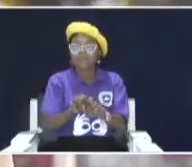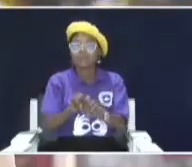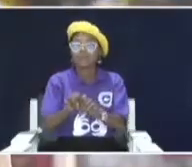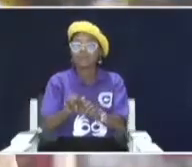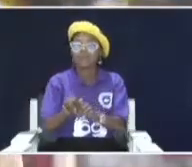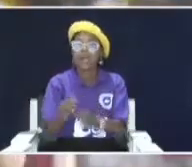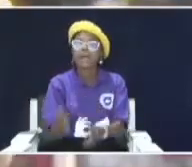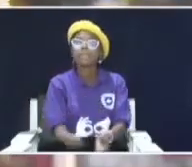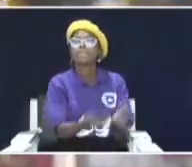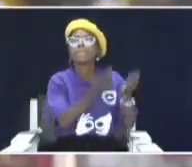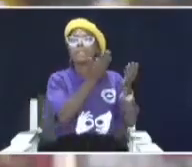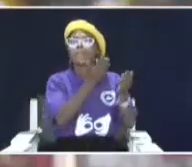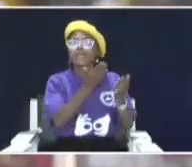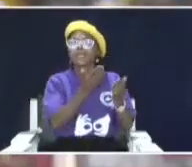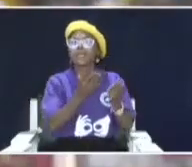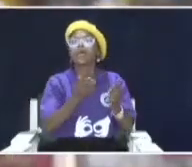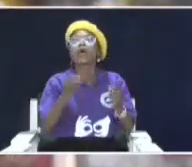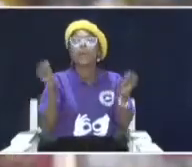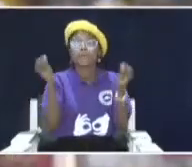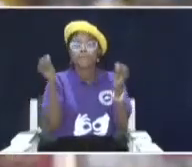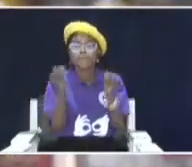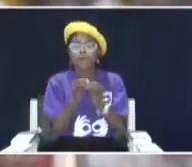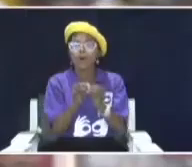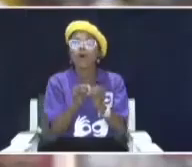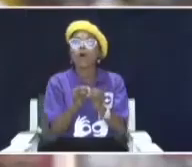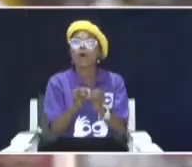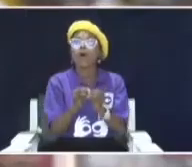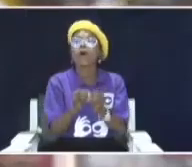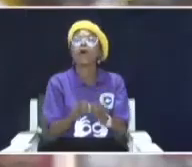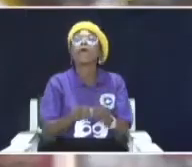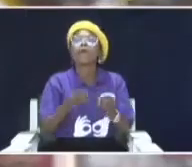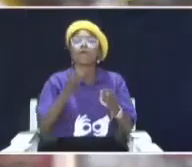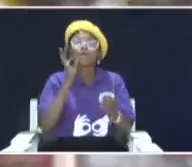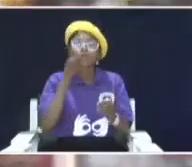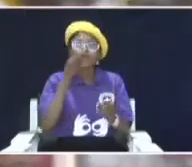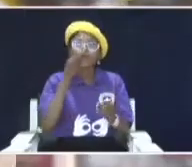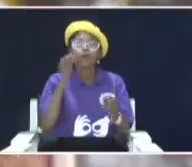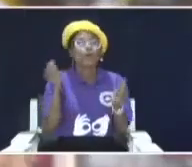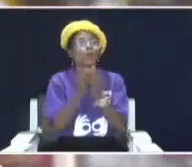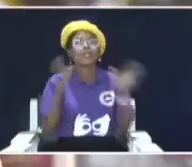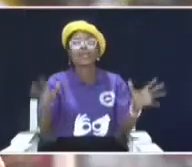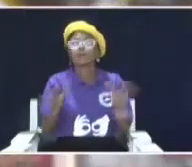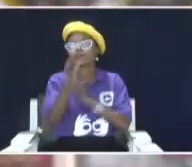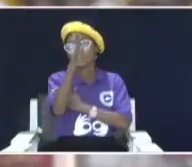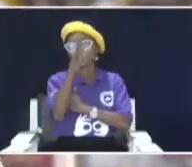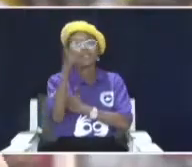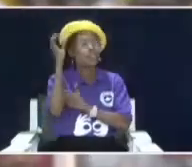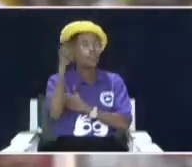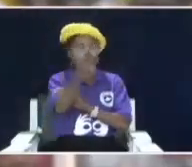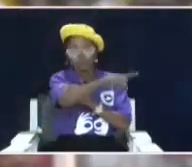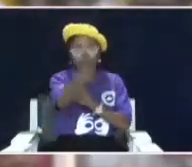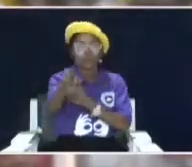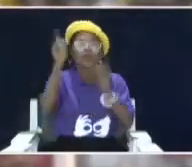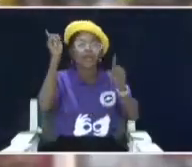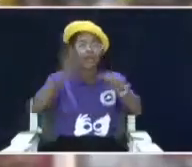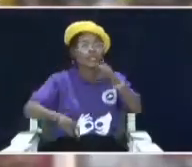fruit. For without me, ye can do nothing. Meaning